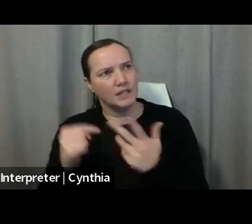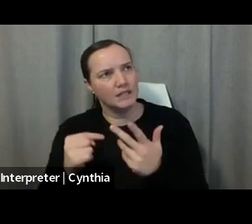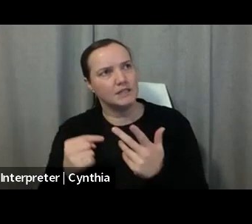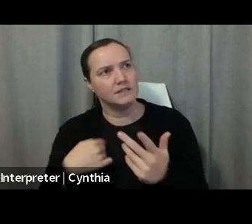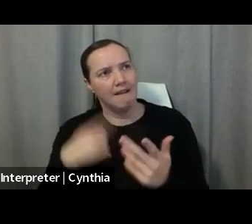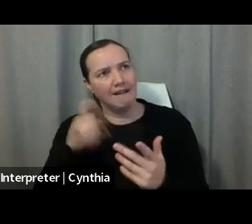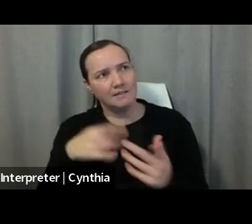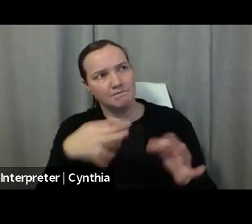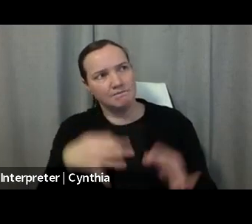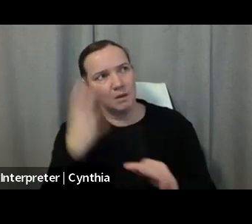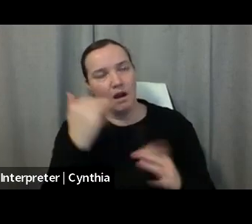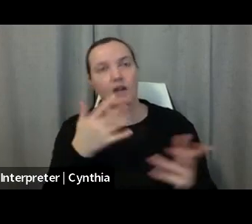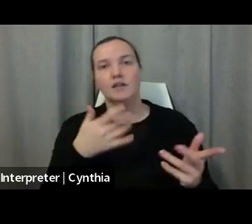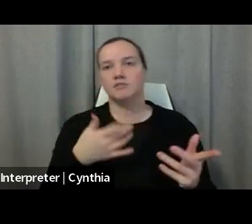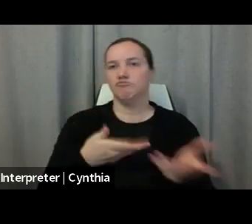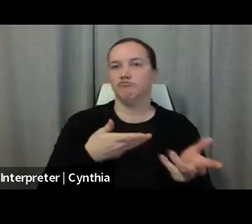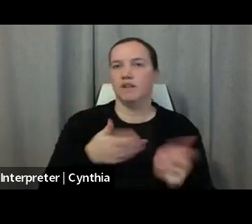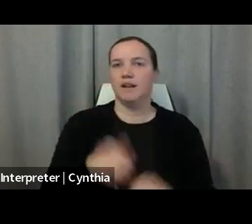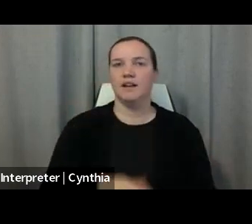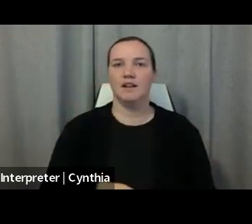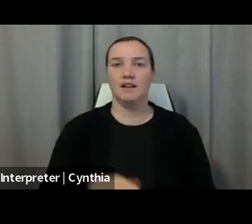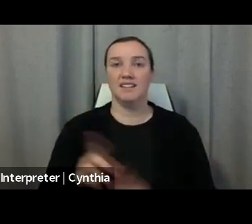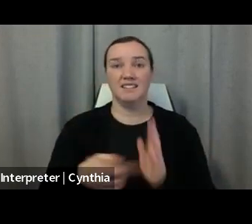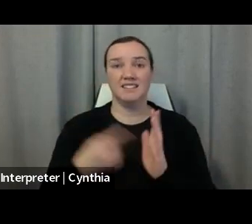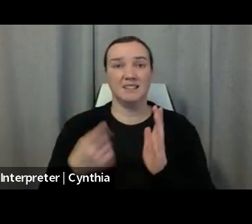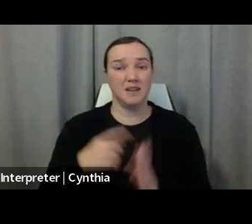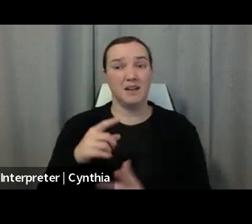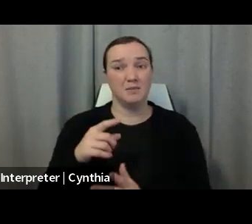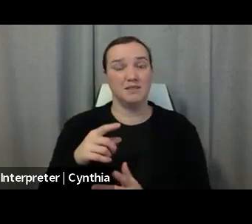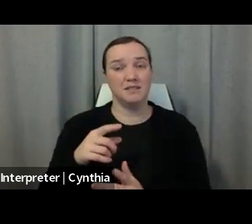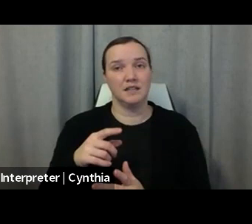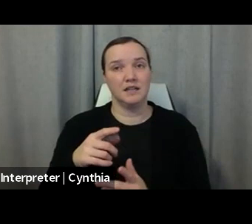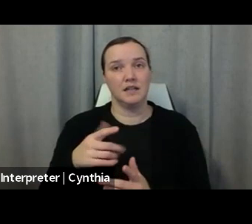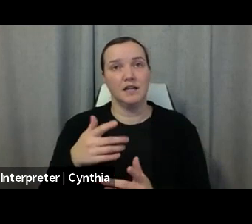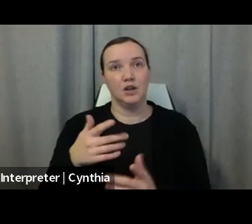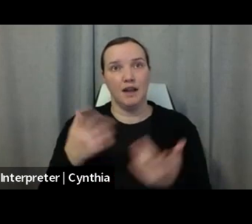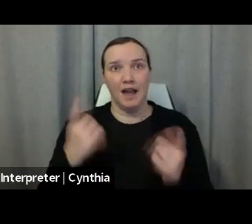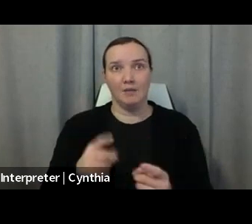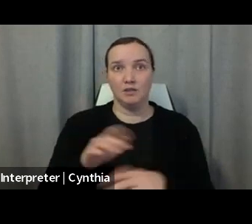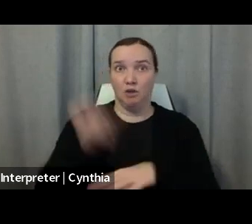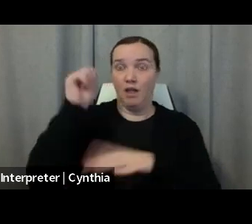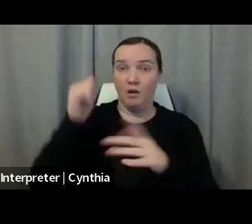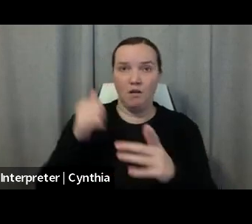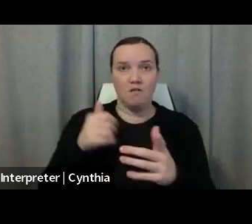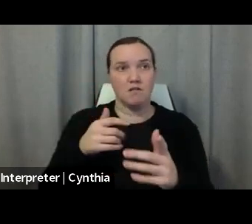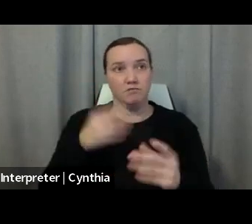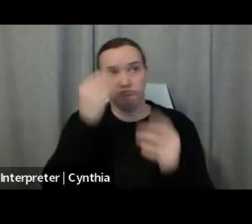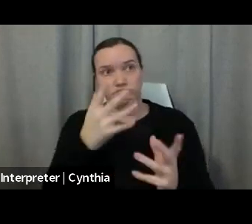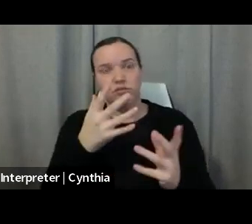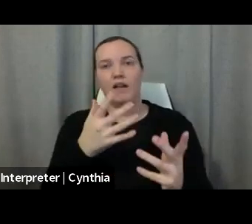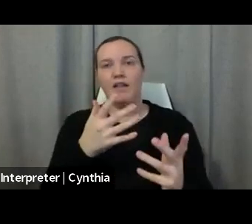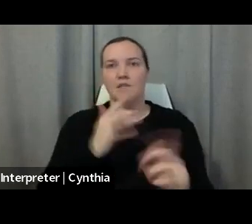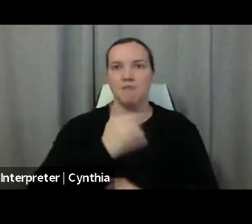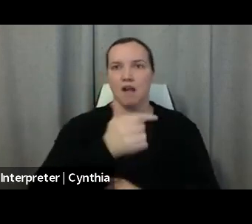out in that way. The risk of calling out sometimes is that you might then get into a back and forth. And so again, this is where you have to rely on what's the culture